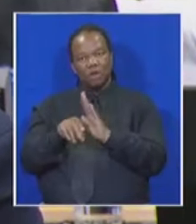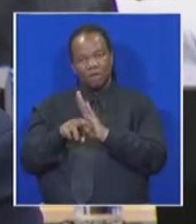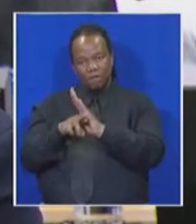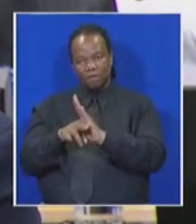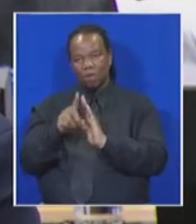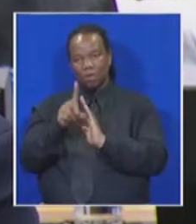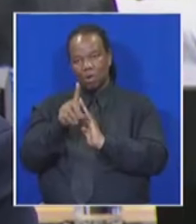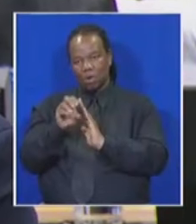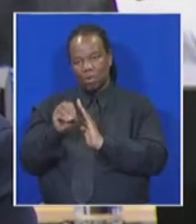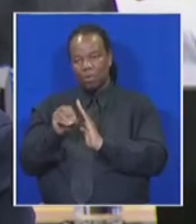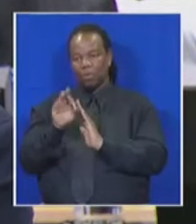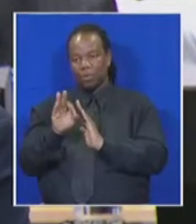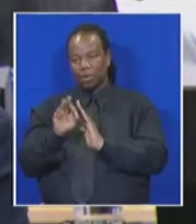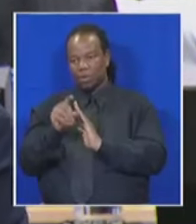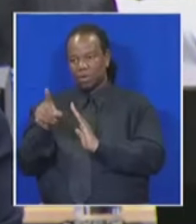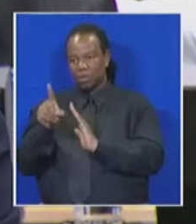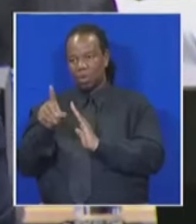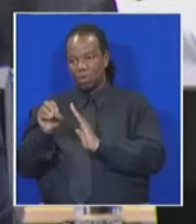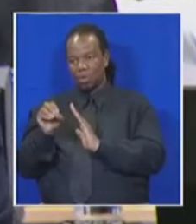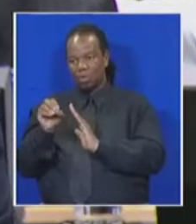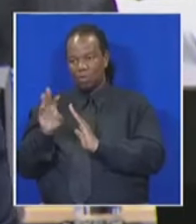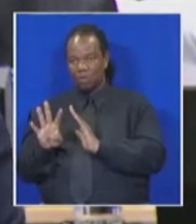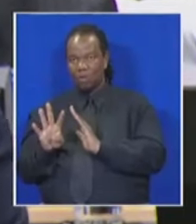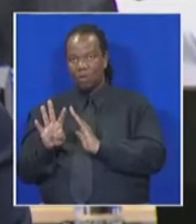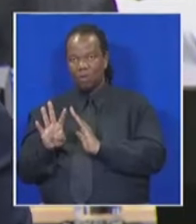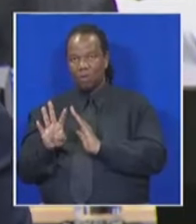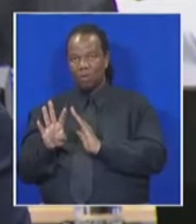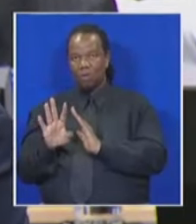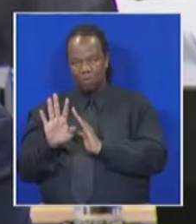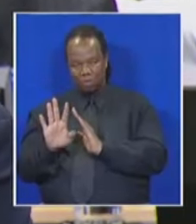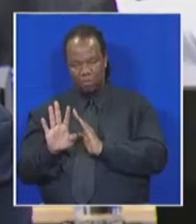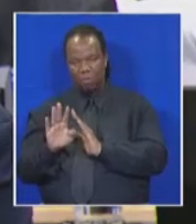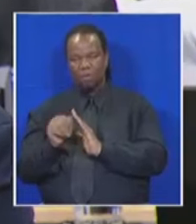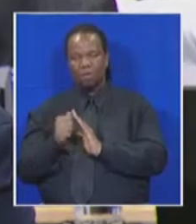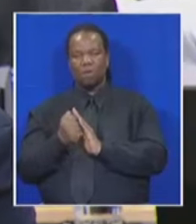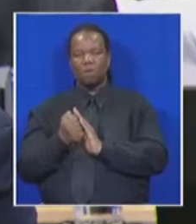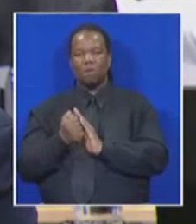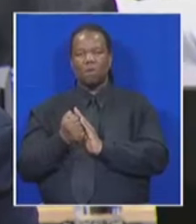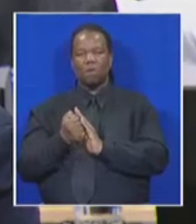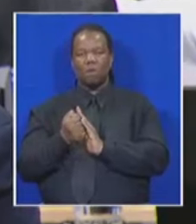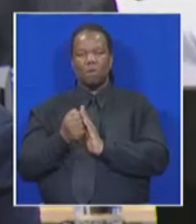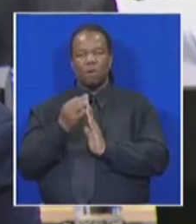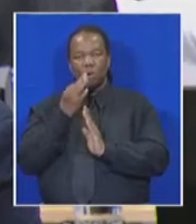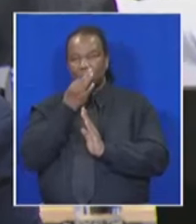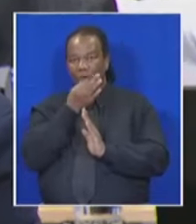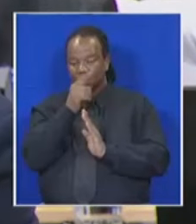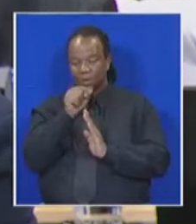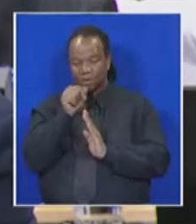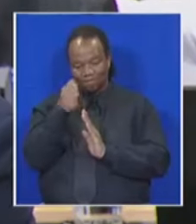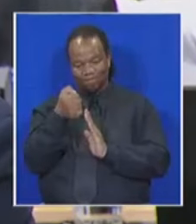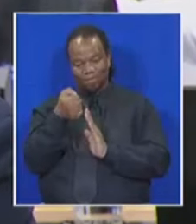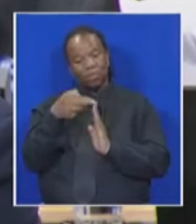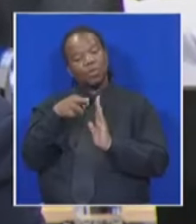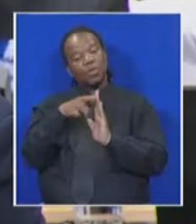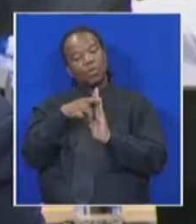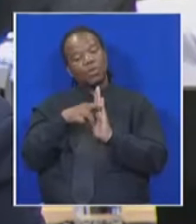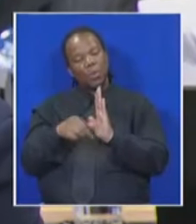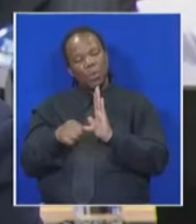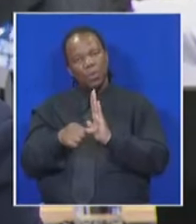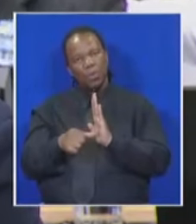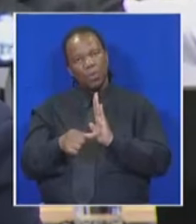103 and 104. Now, there is a way around this. And I say that rule is significant because if you look